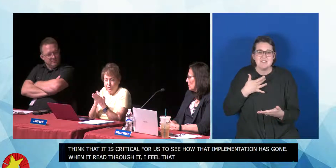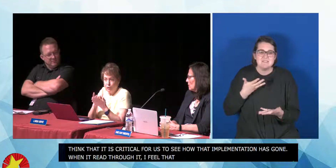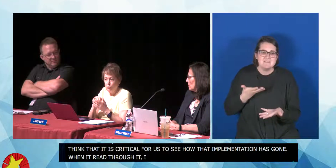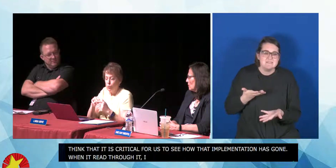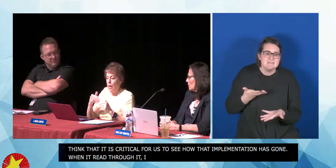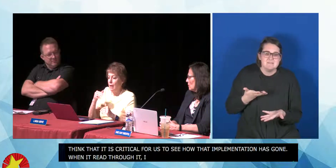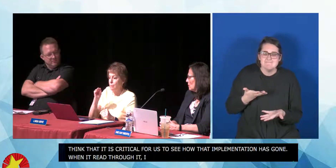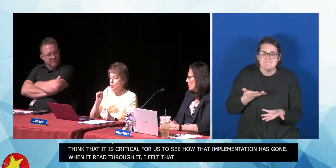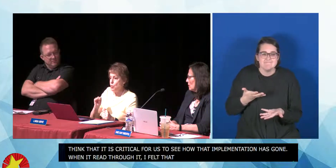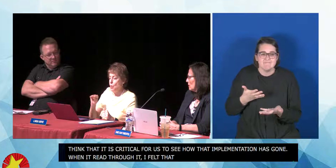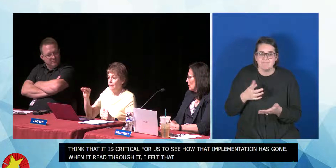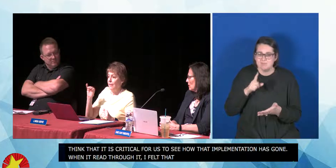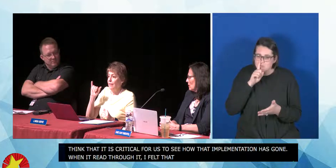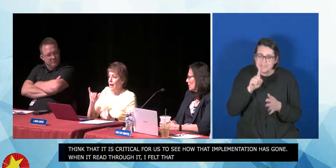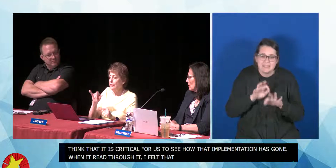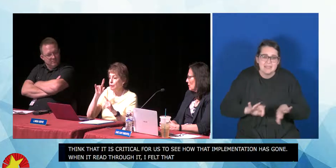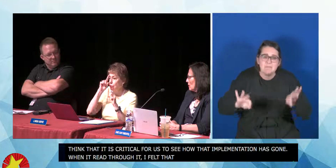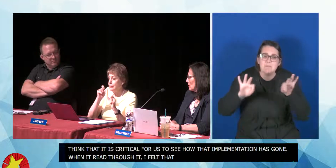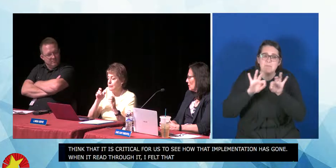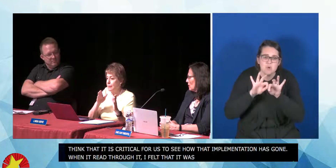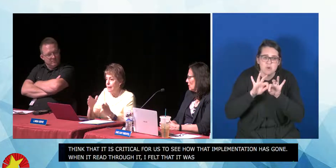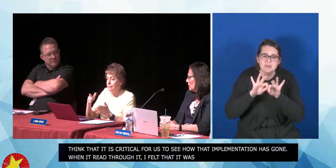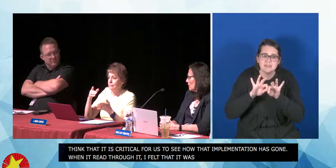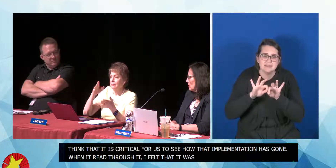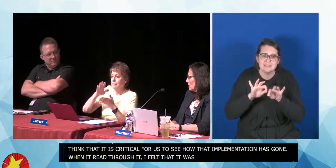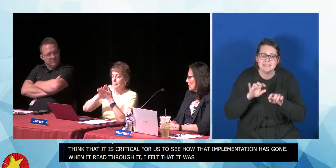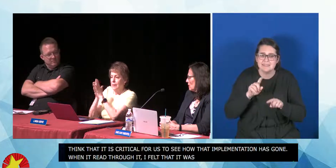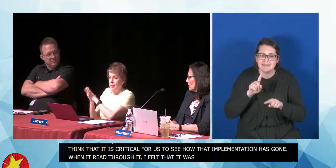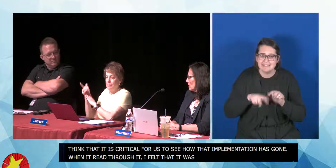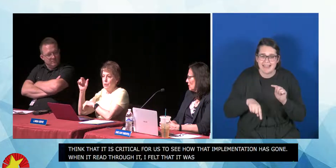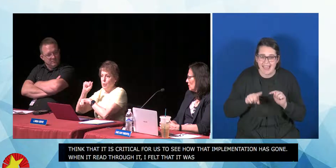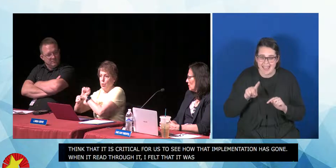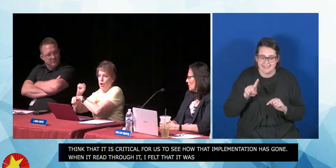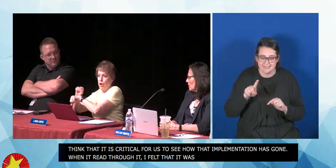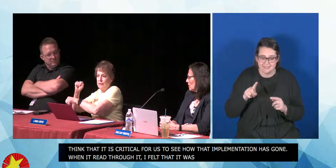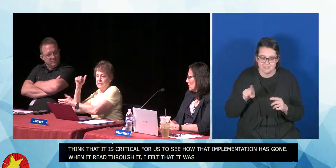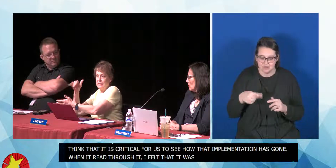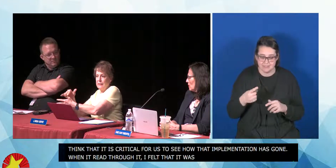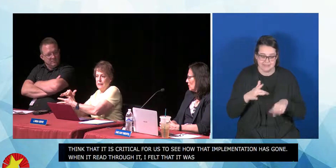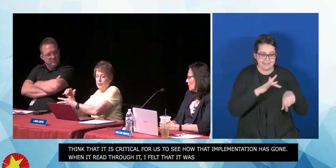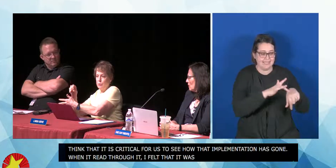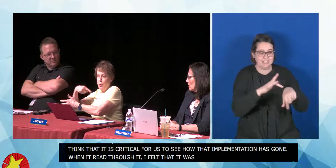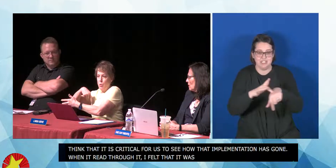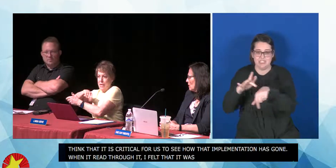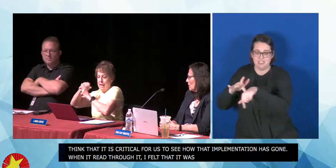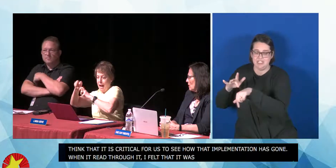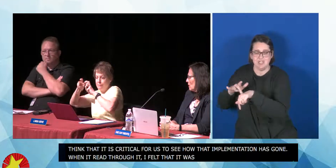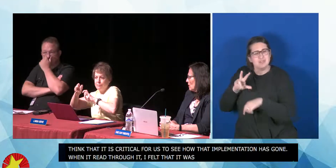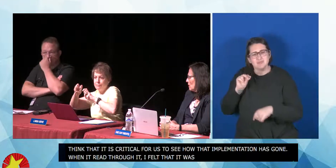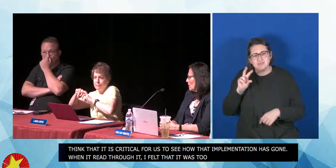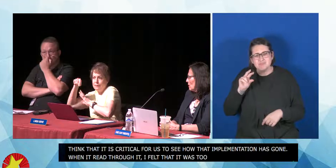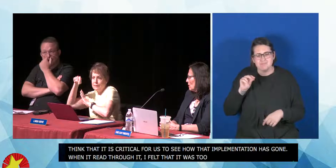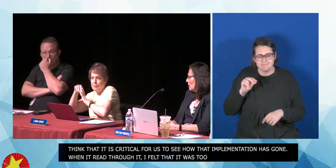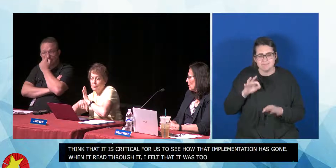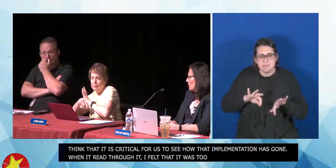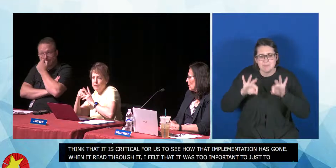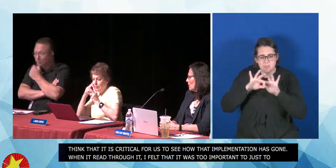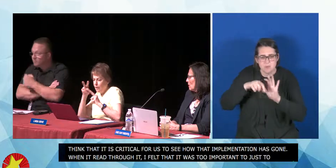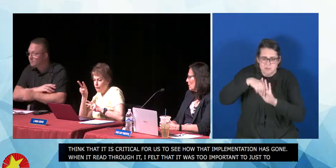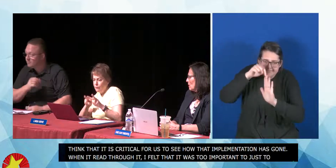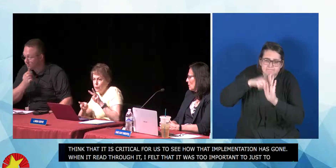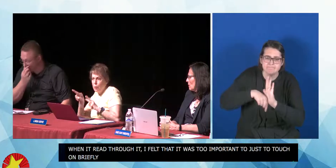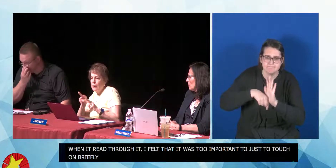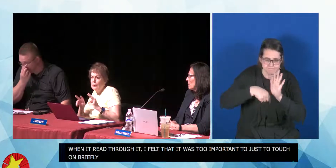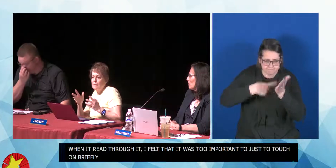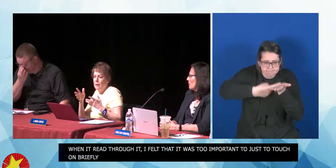too important to just kind of touch on briefly in this meeting, and rather I would